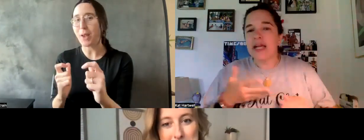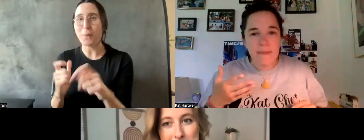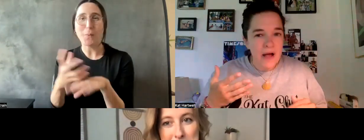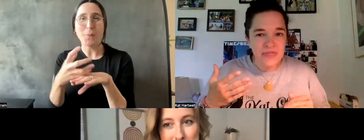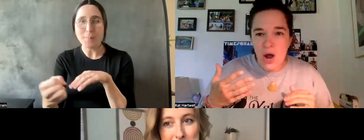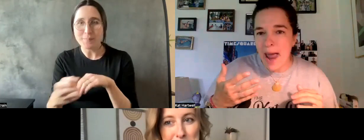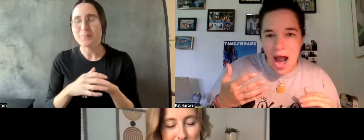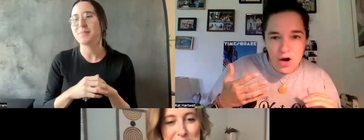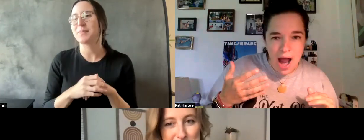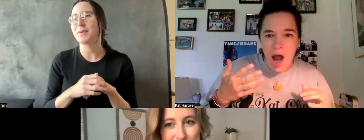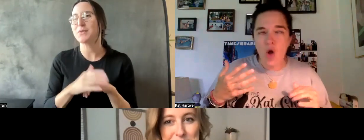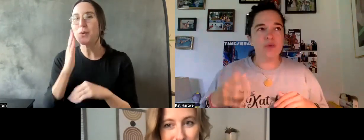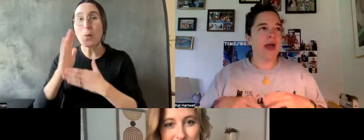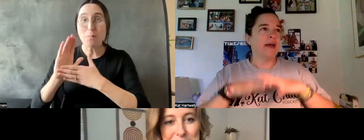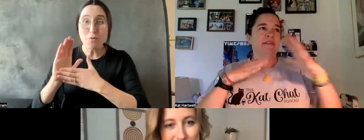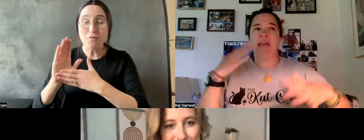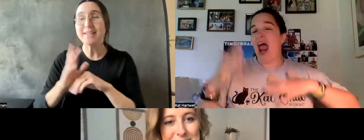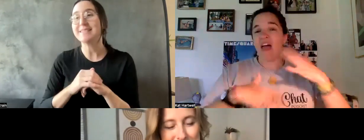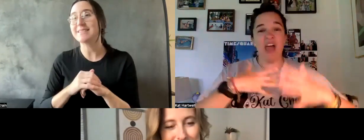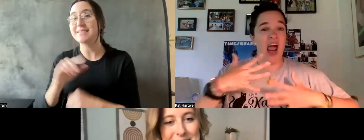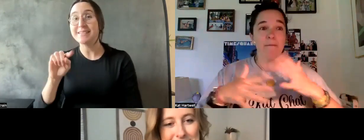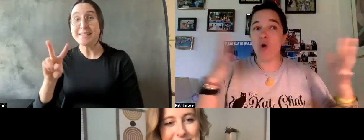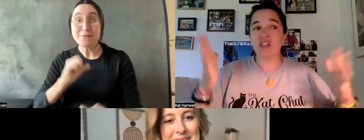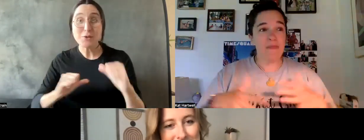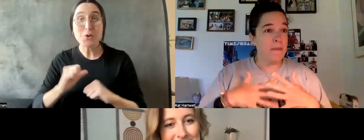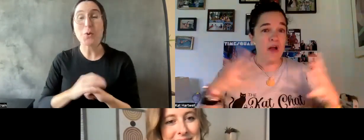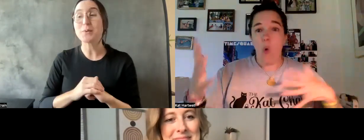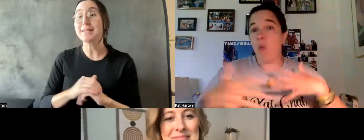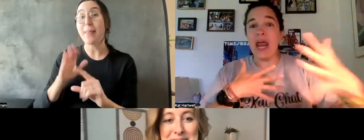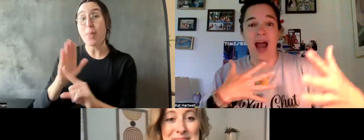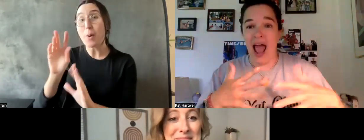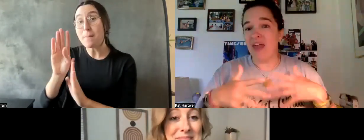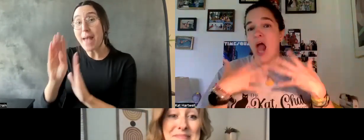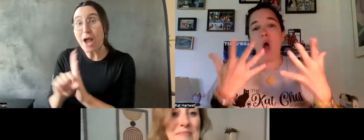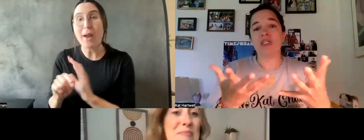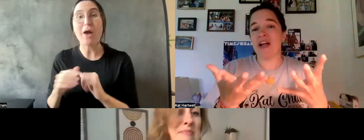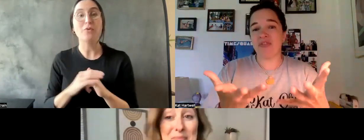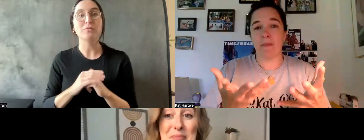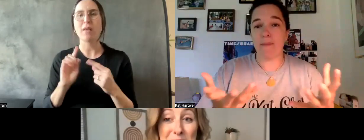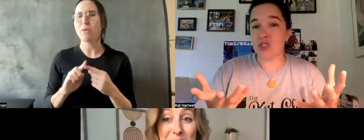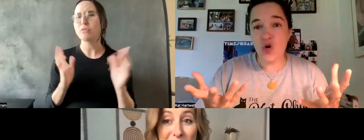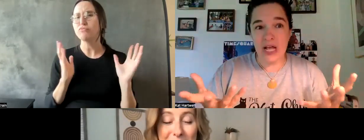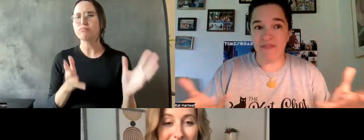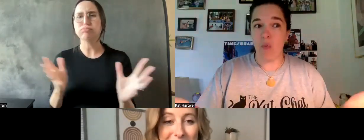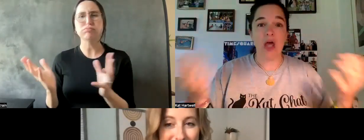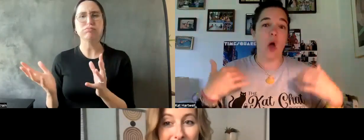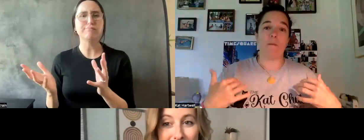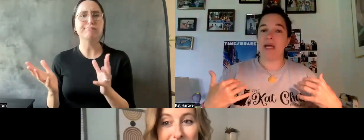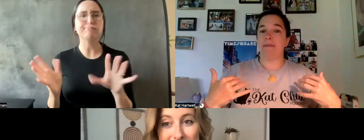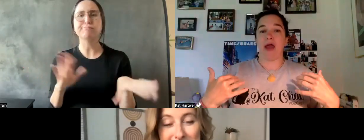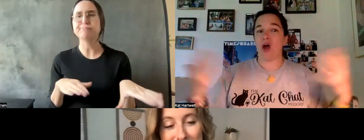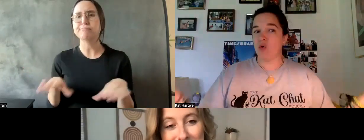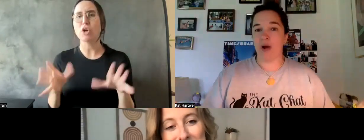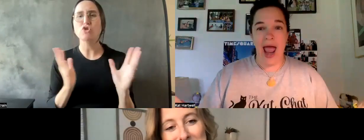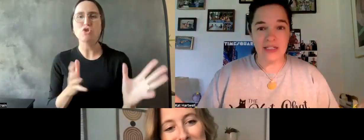and a little bit of their background and then most of the weekend, and I always give them an opportunity if they want to know